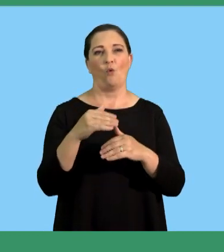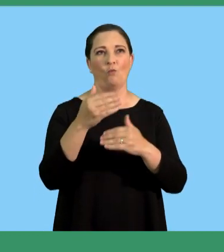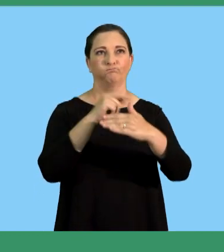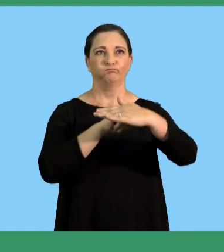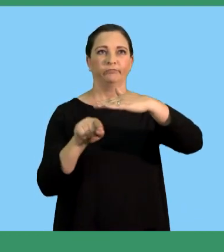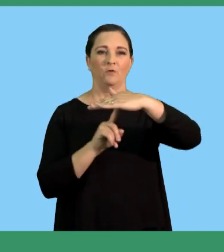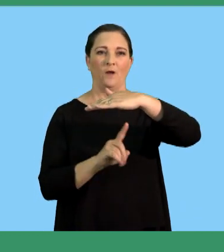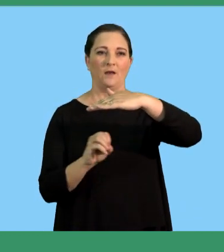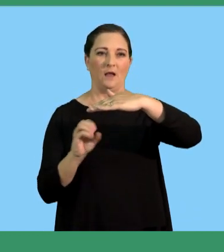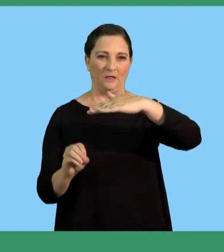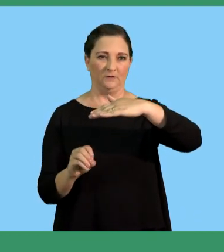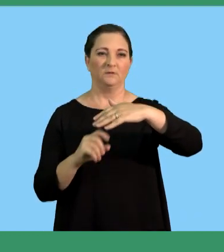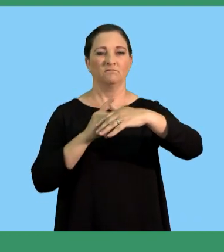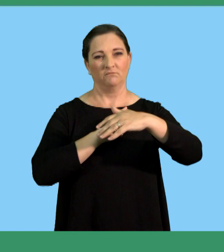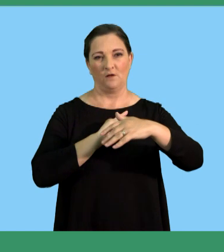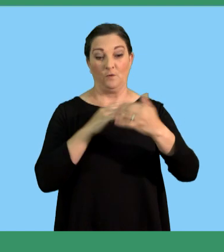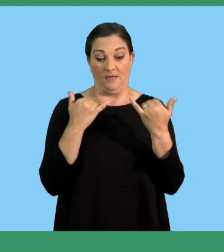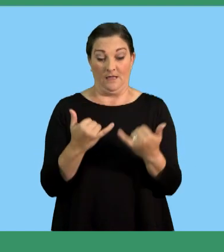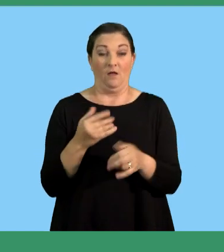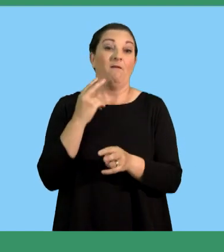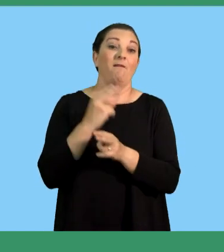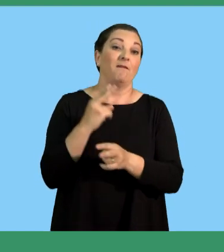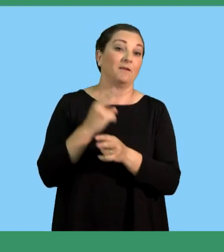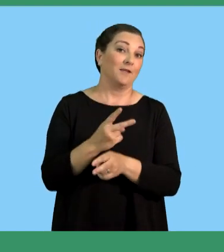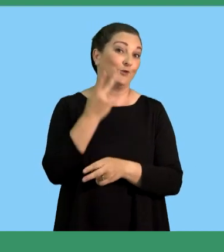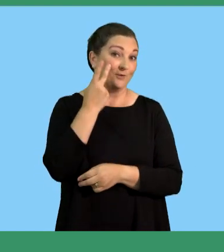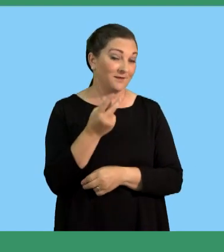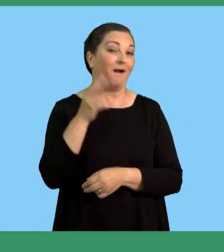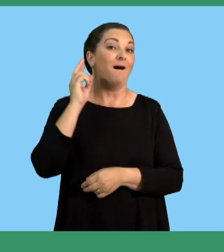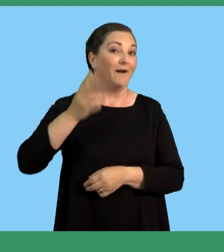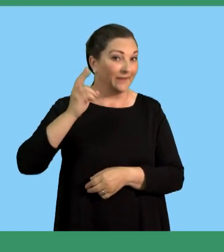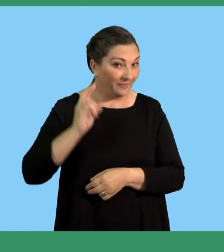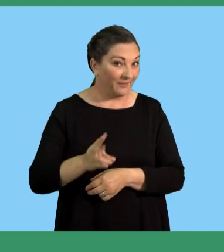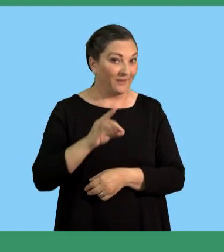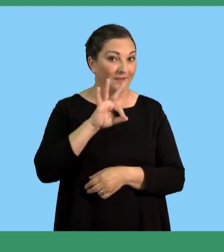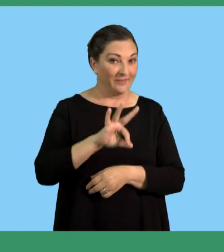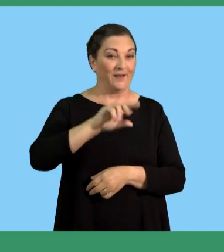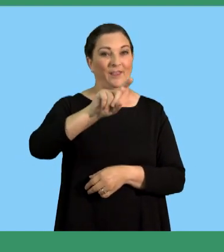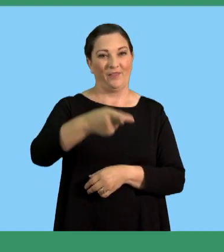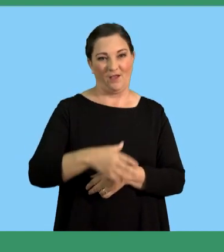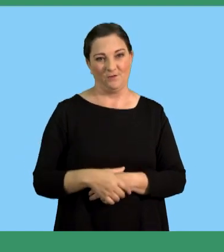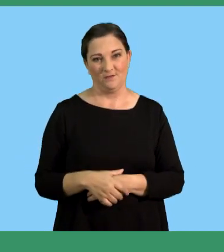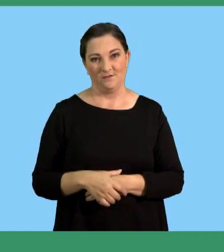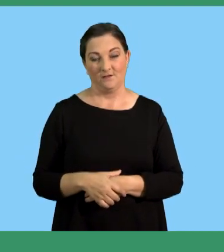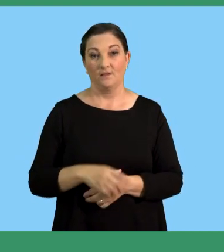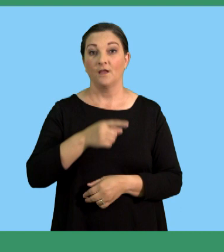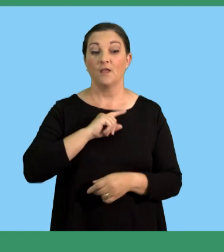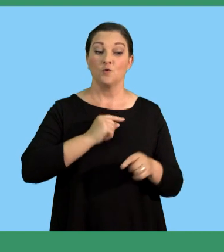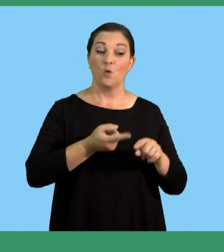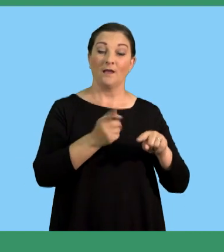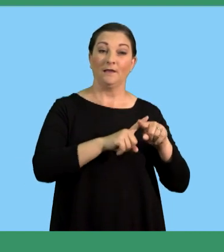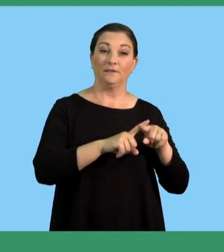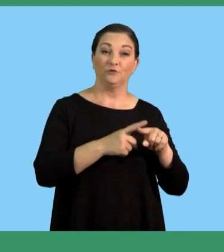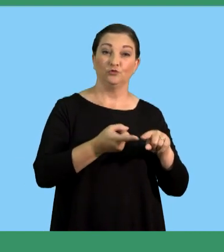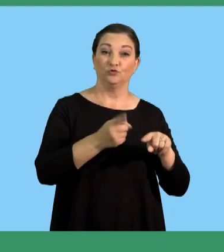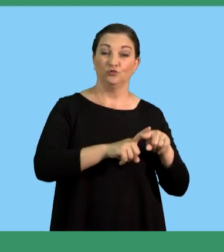100, obviously, 10 over 100, so that we get now again 3,000. So the total